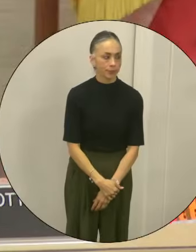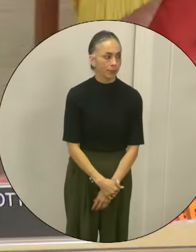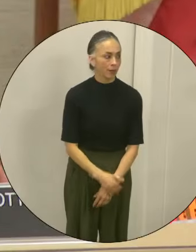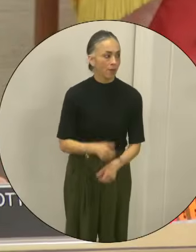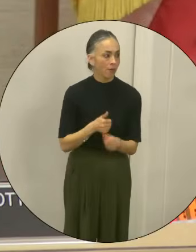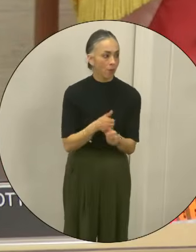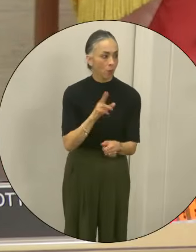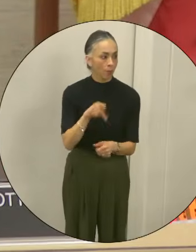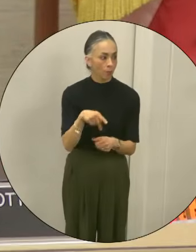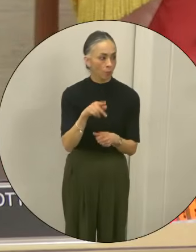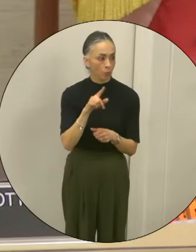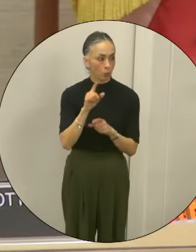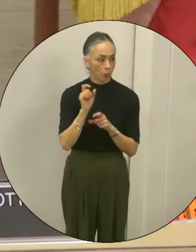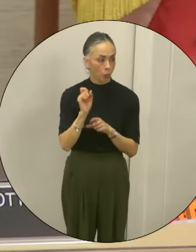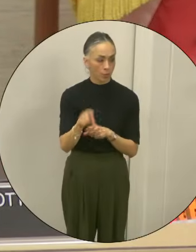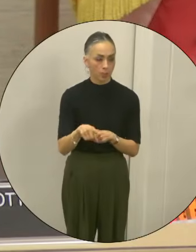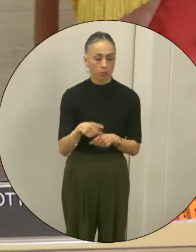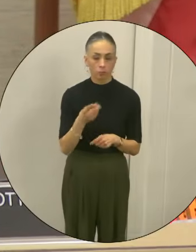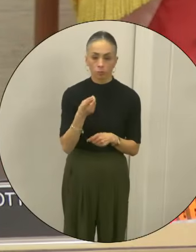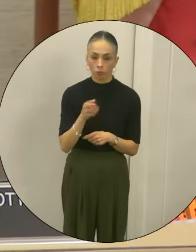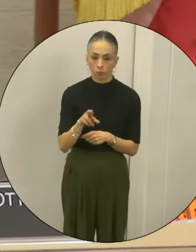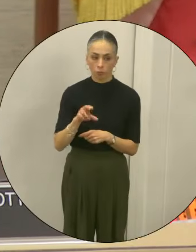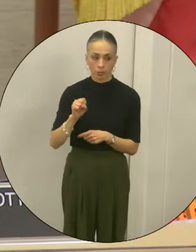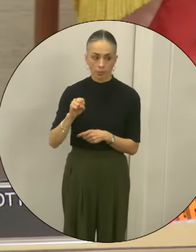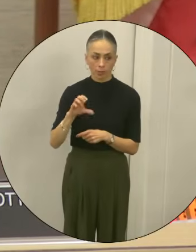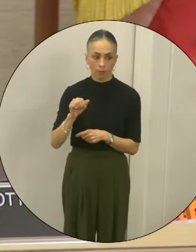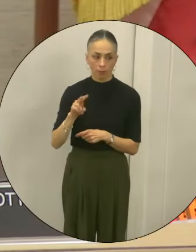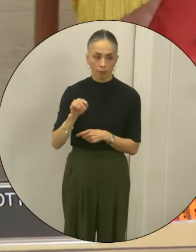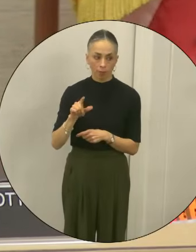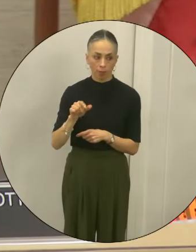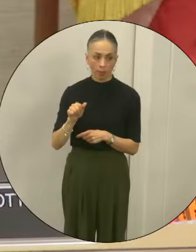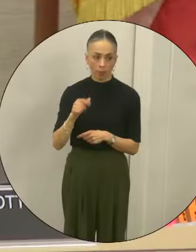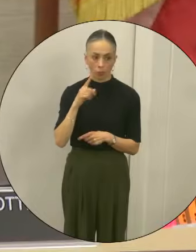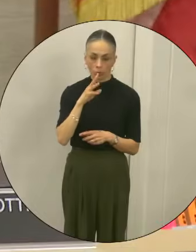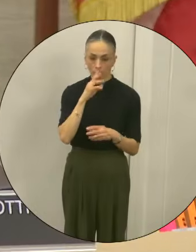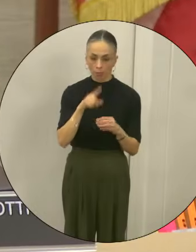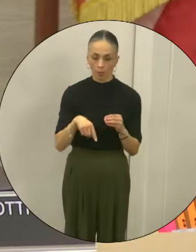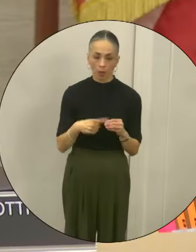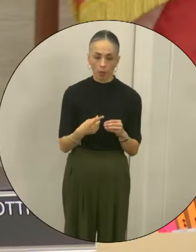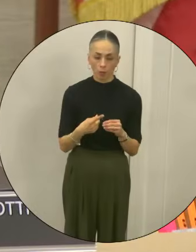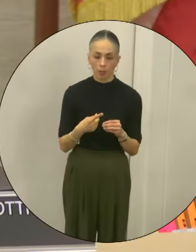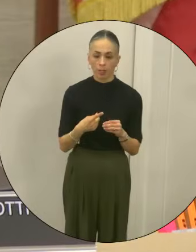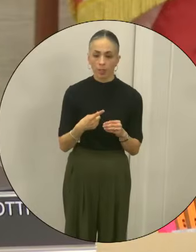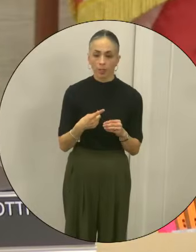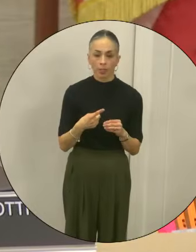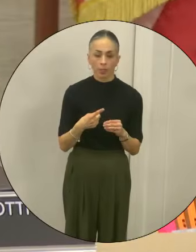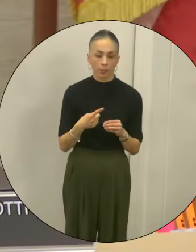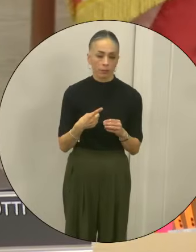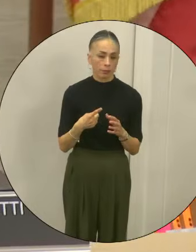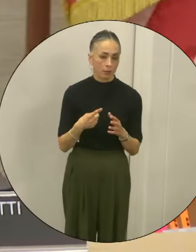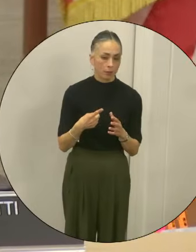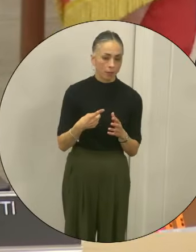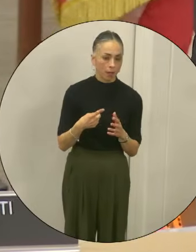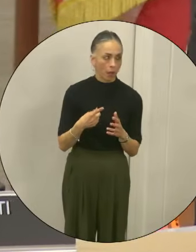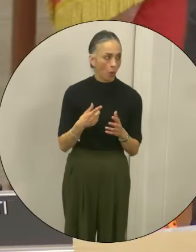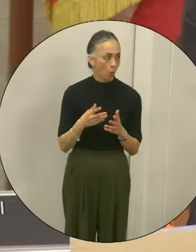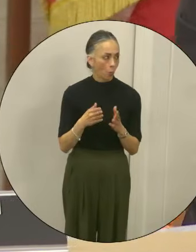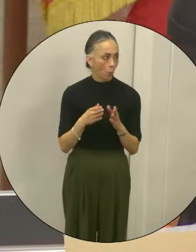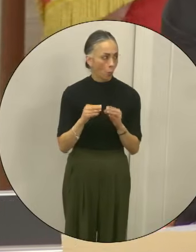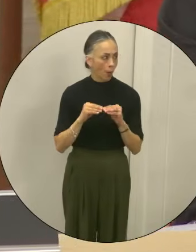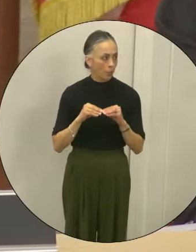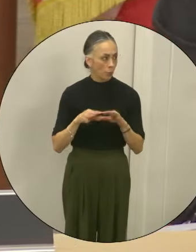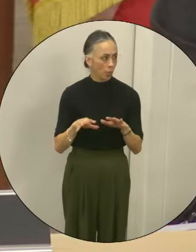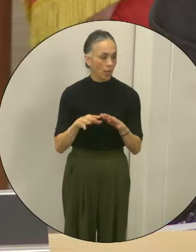follow-up question, Dr. Scavella, because you were talking about the implementation and how more widespread it is of the